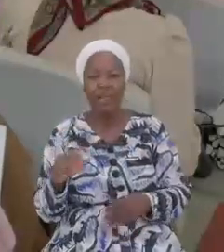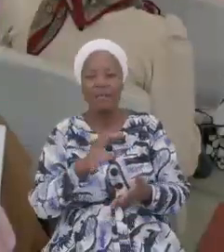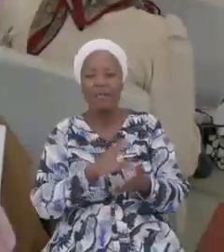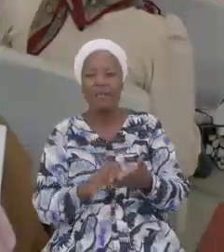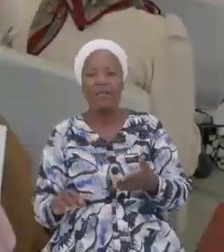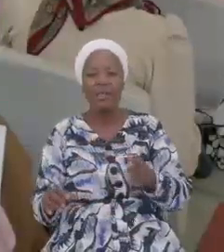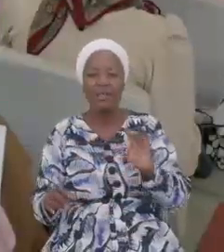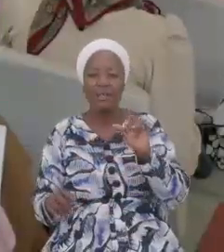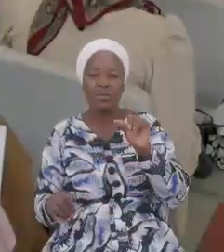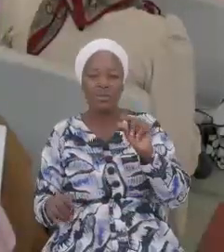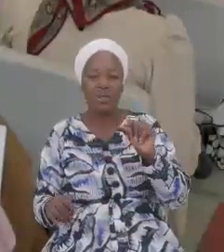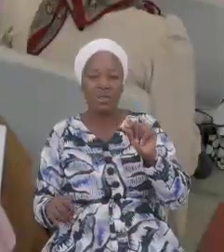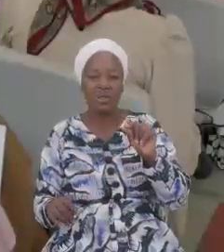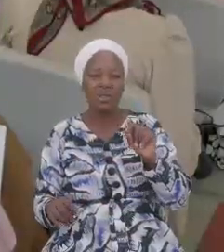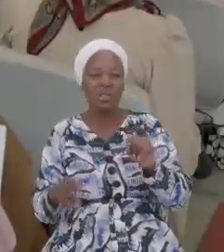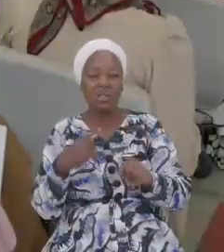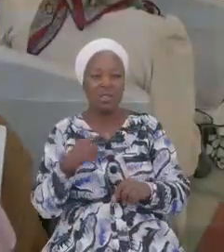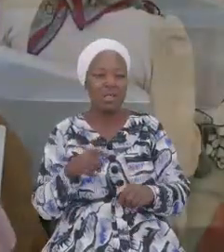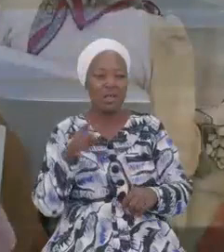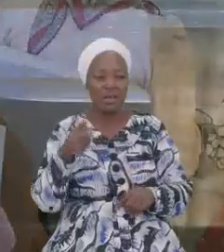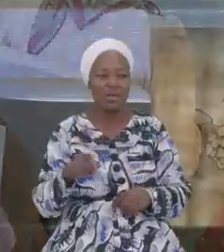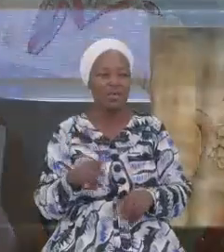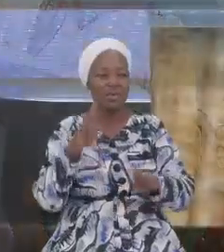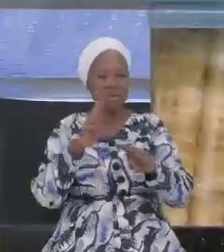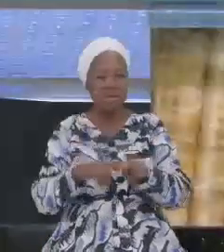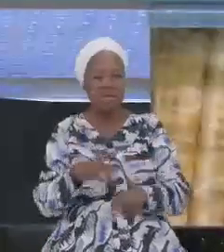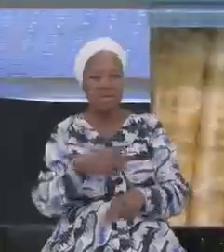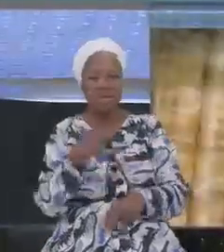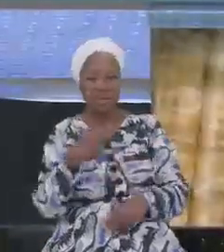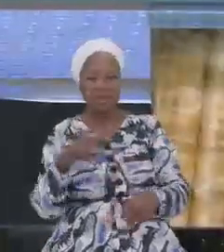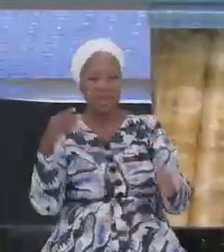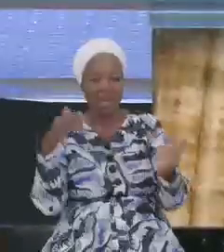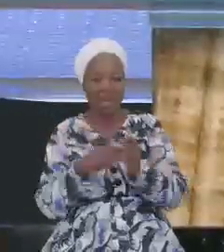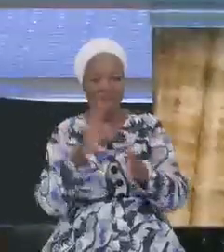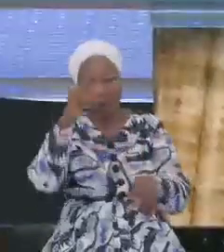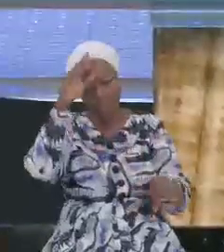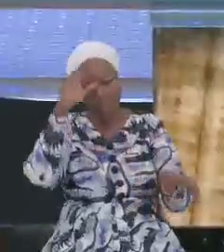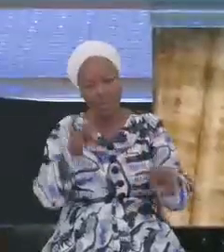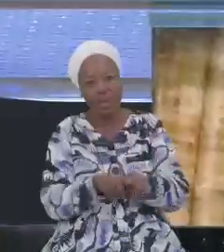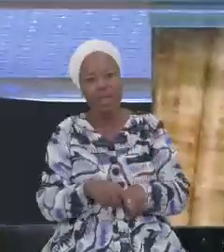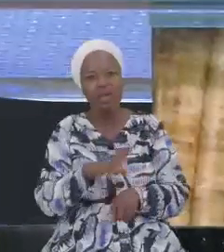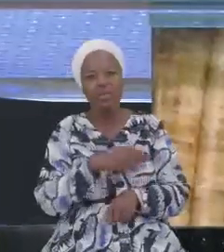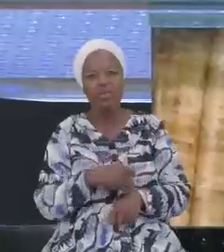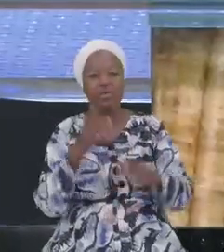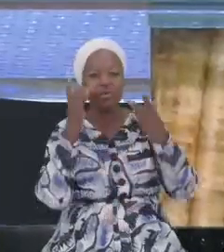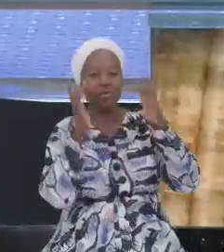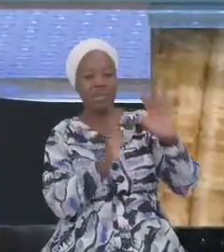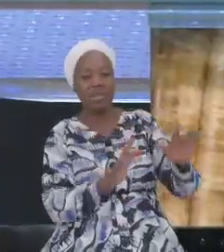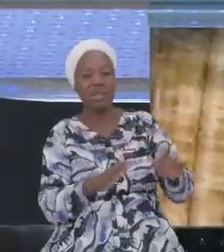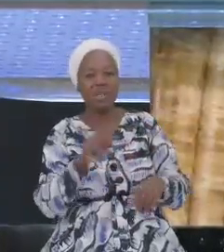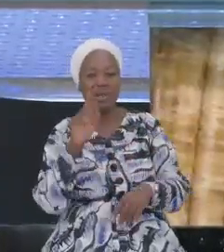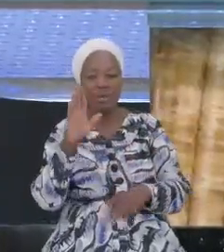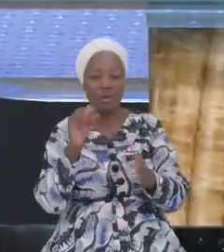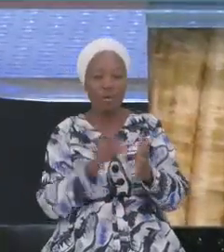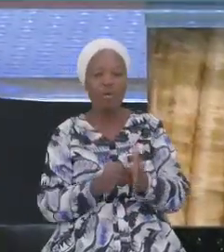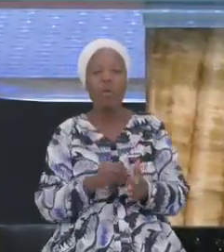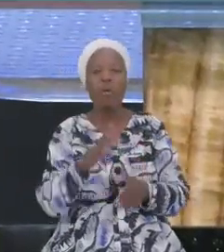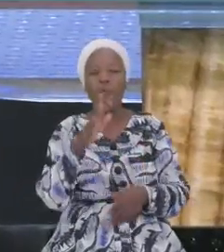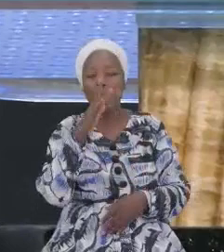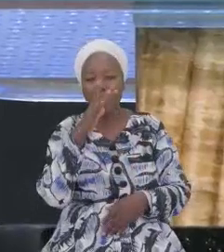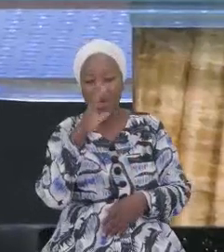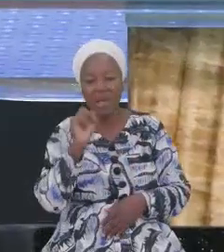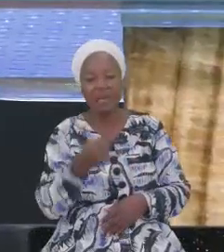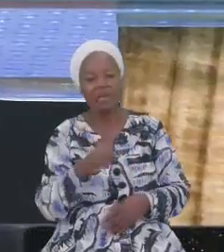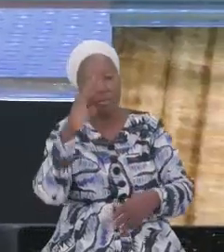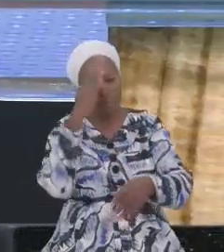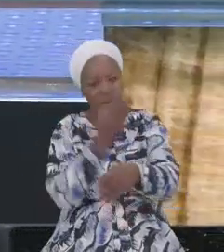it says, thou sittest and speakest against thy brother. Thou slanderest thine own mother's son.